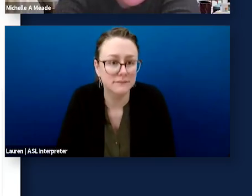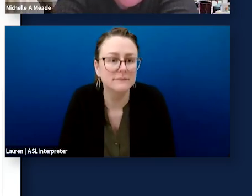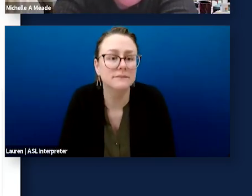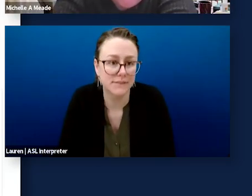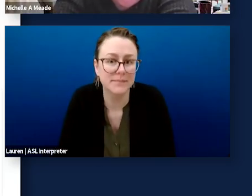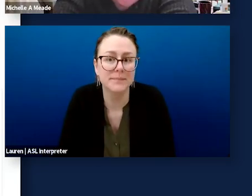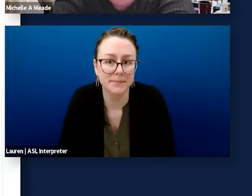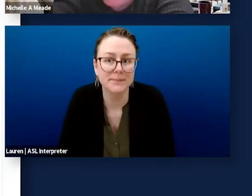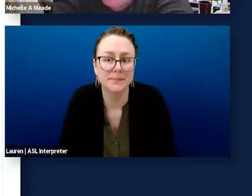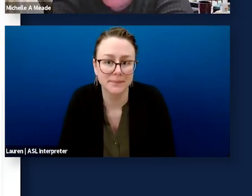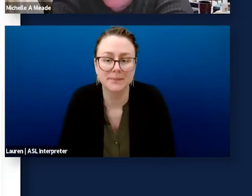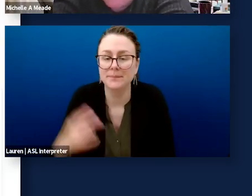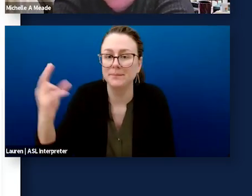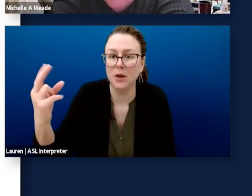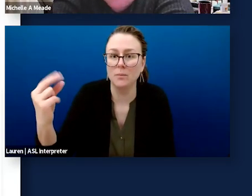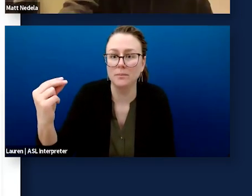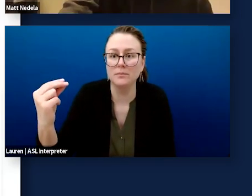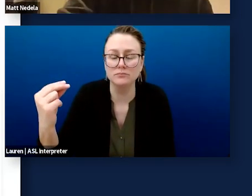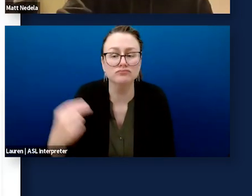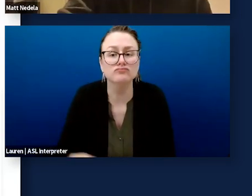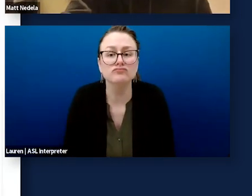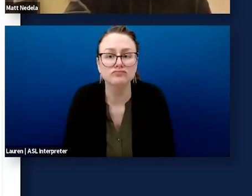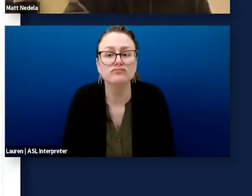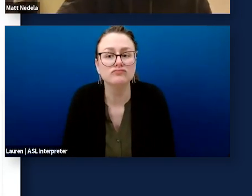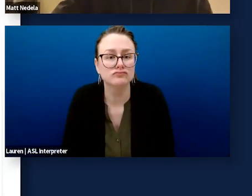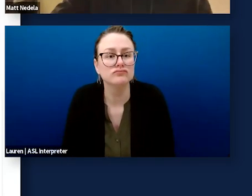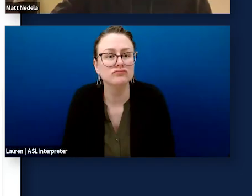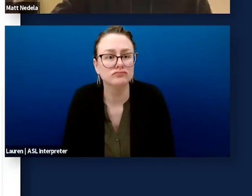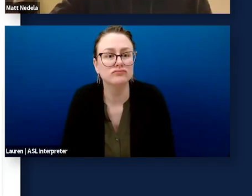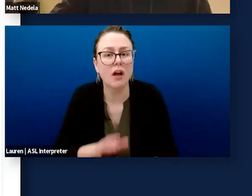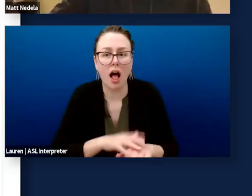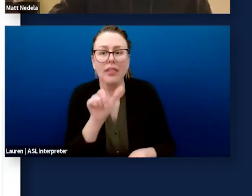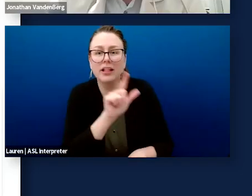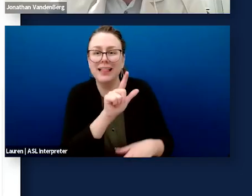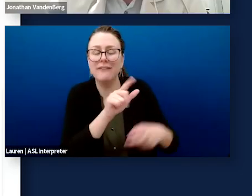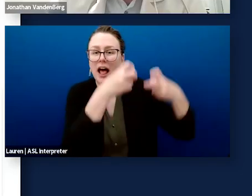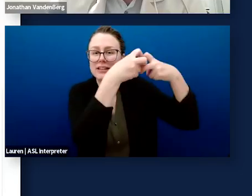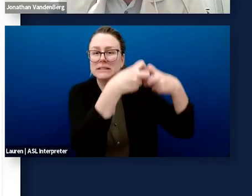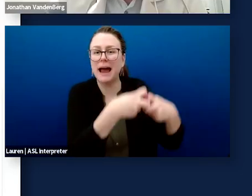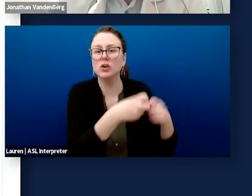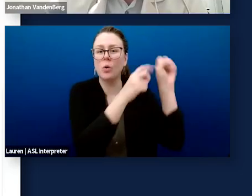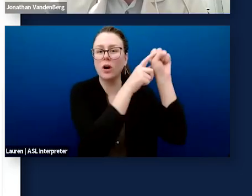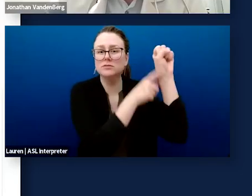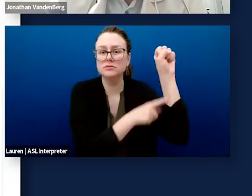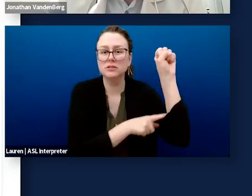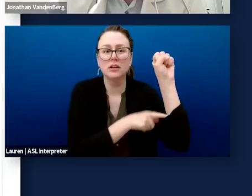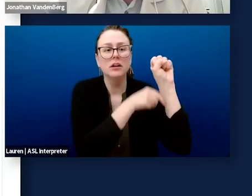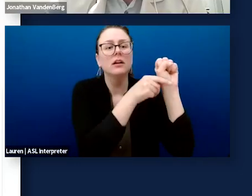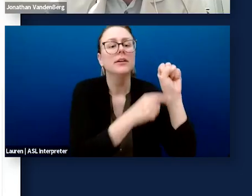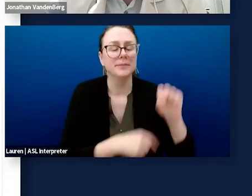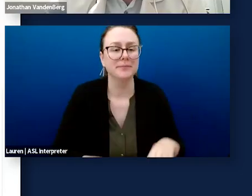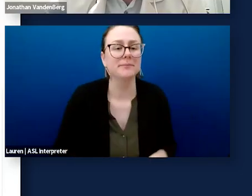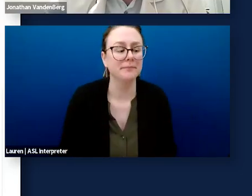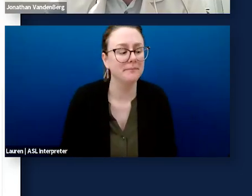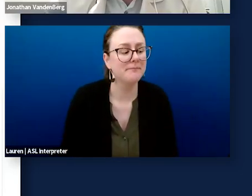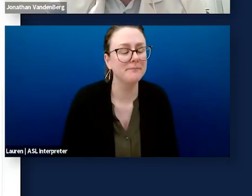No. Oh, No. He's on the spinal cord on the Okay. left, right? oh, okay. Yes, yes, exactly. So for